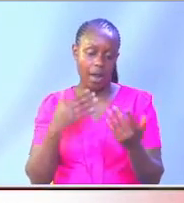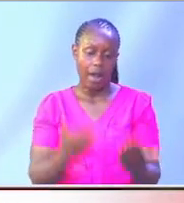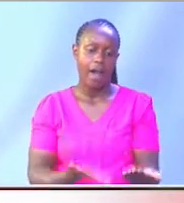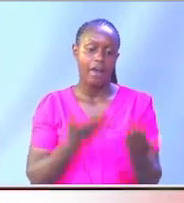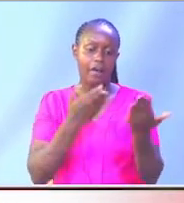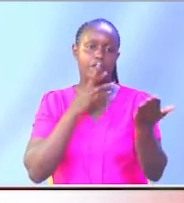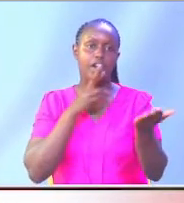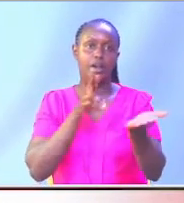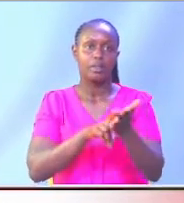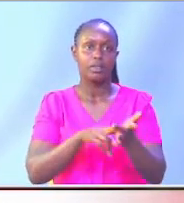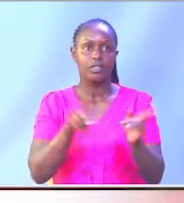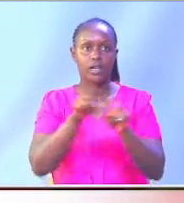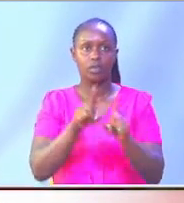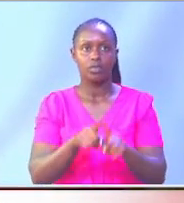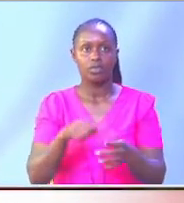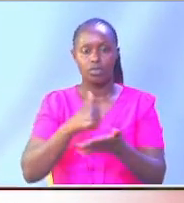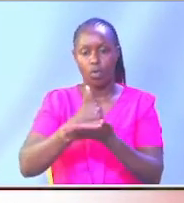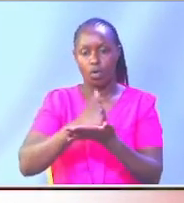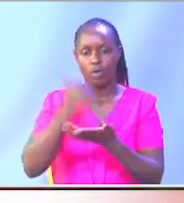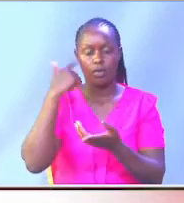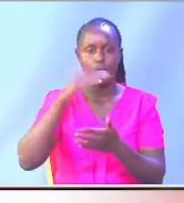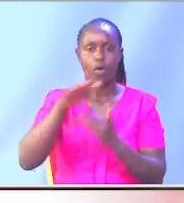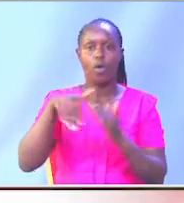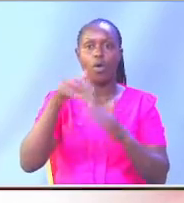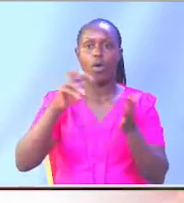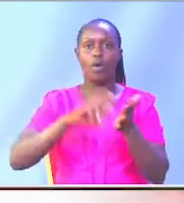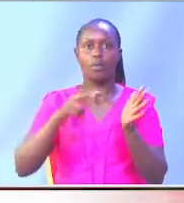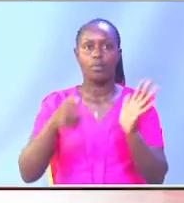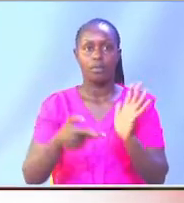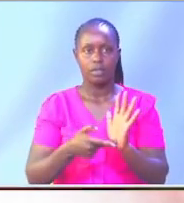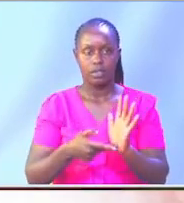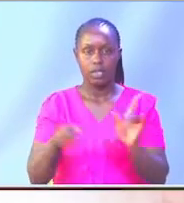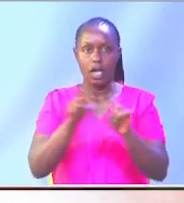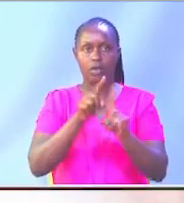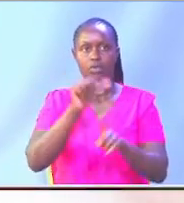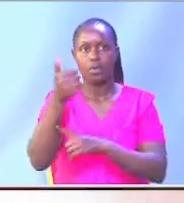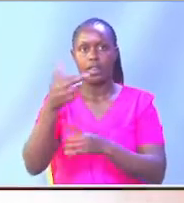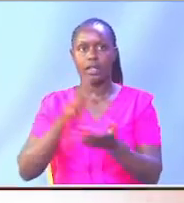reports and preliminary audits of the projects and other resources.